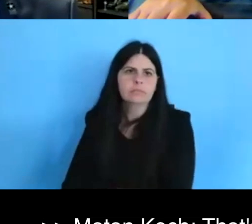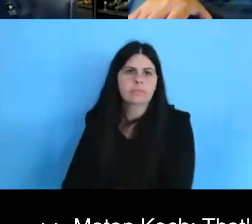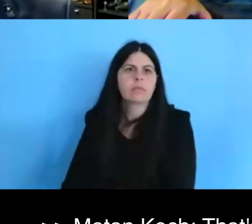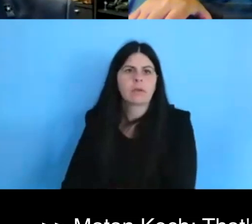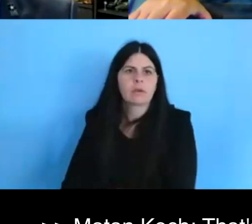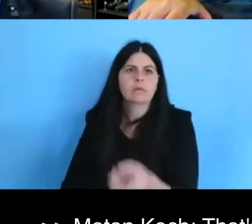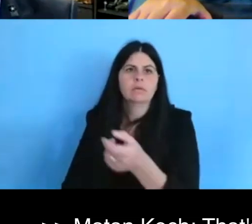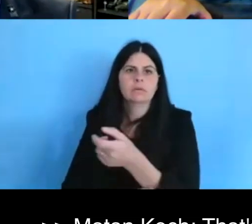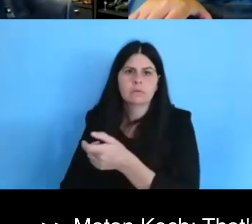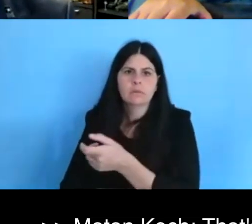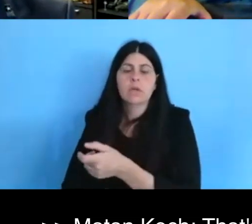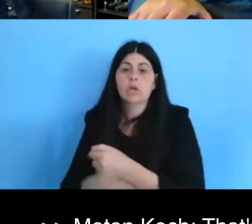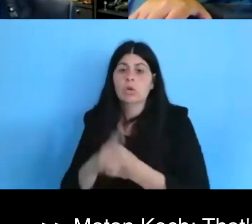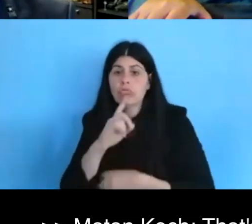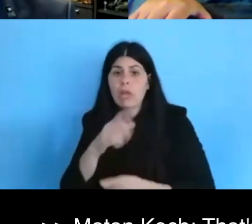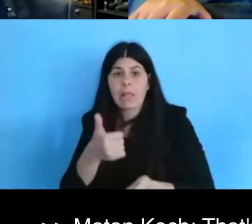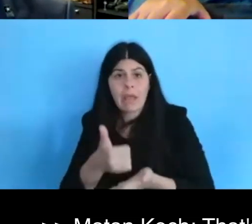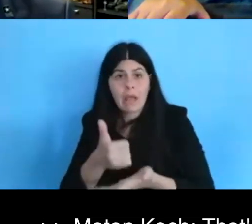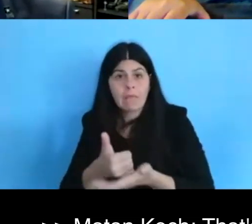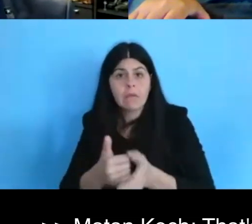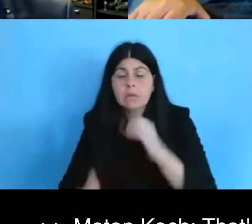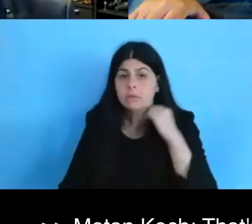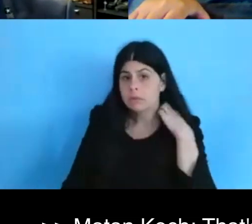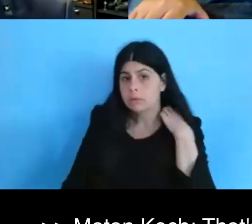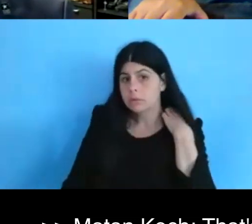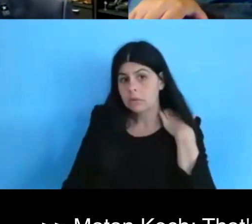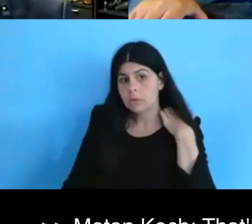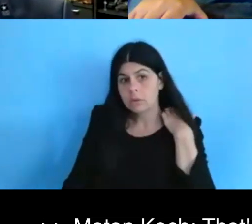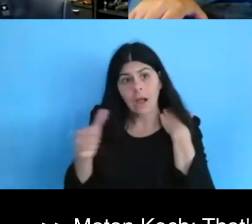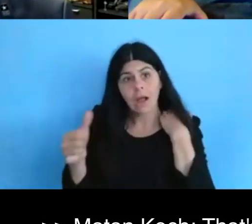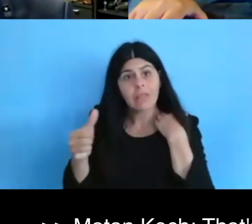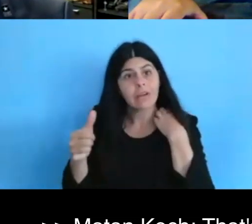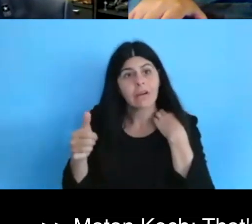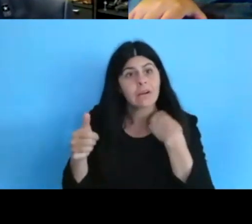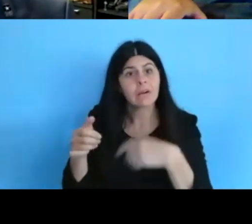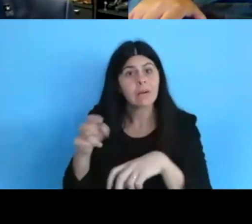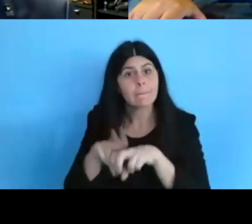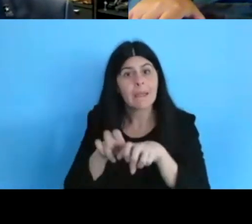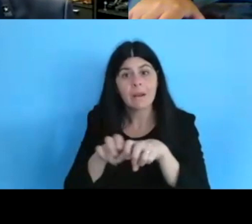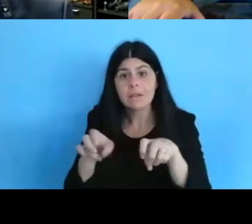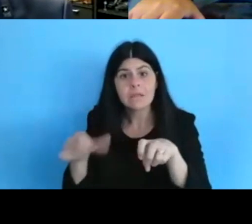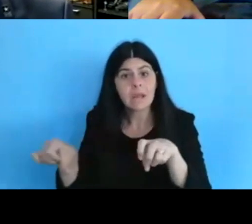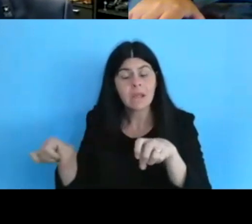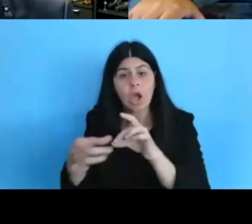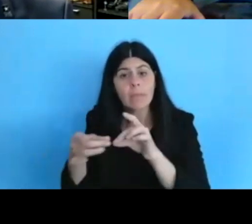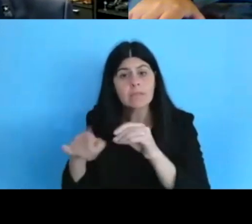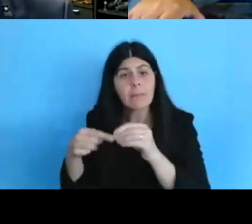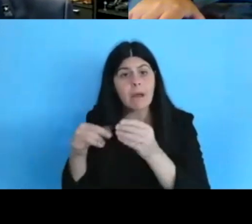really helpful. Do the other panelists have thoughts to add on that as well?